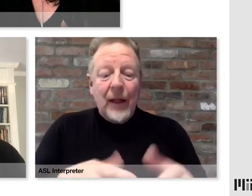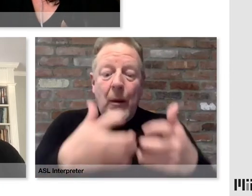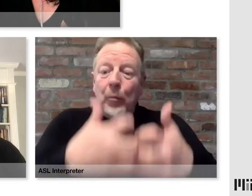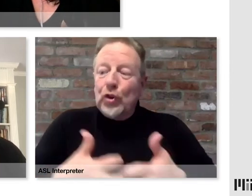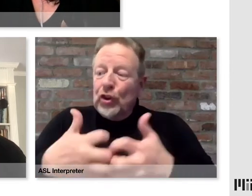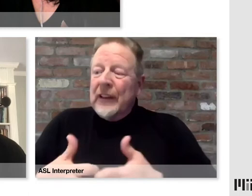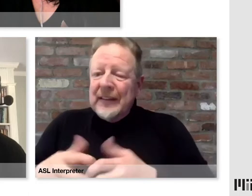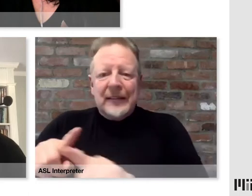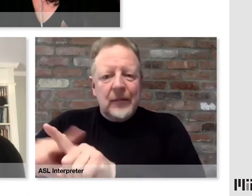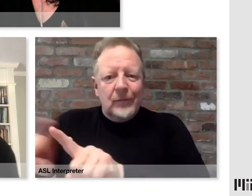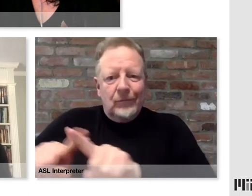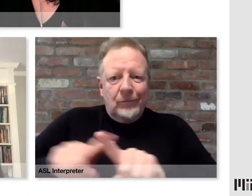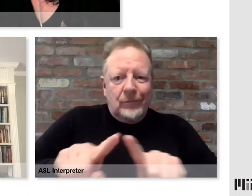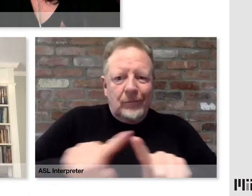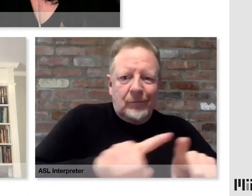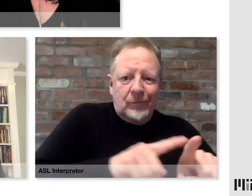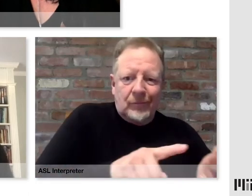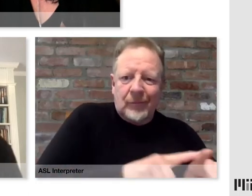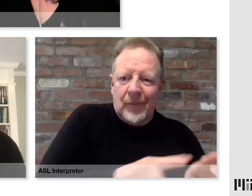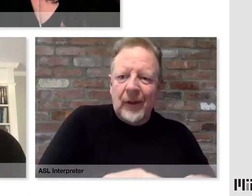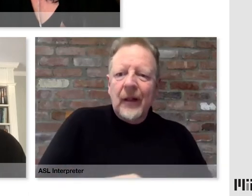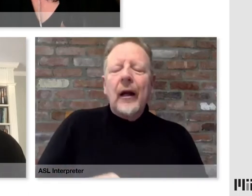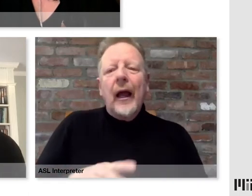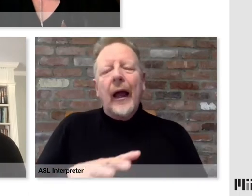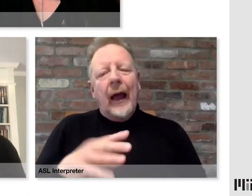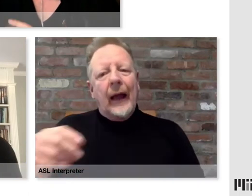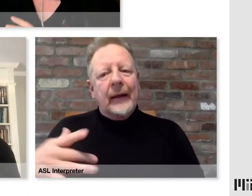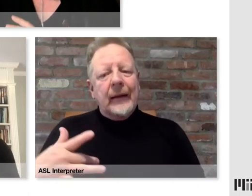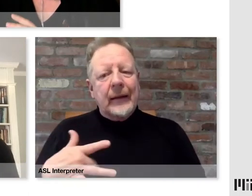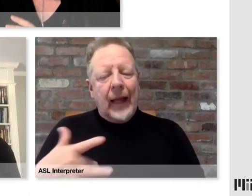also are generally